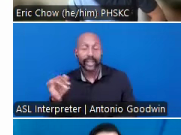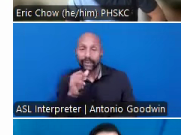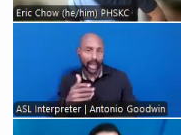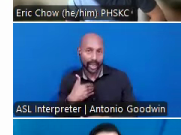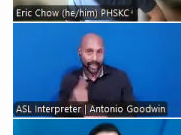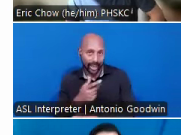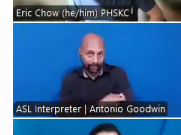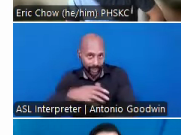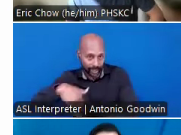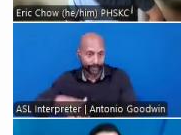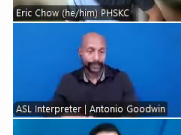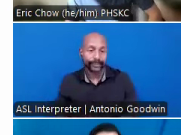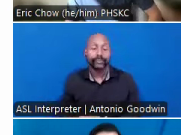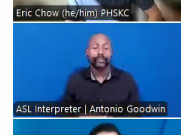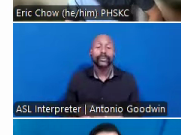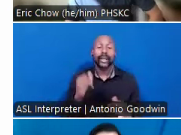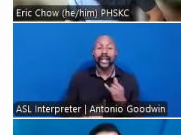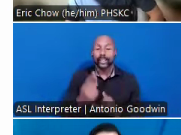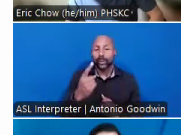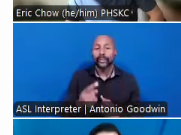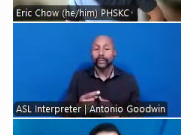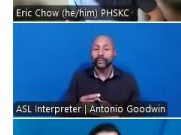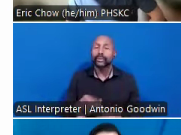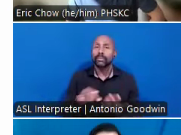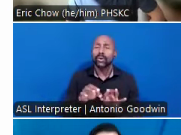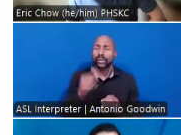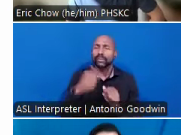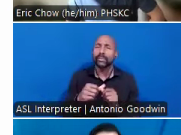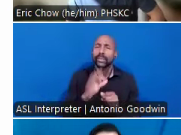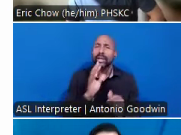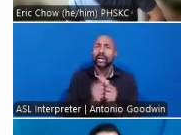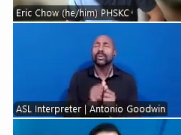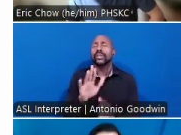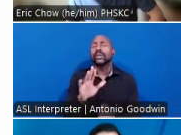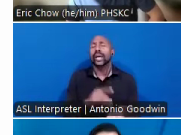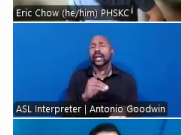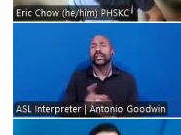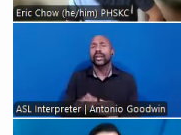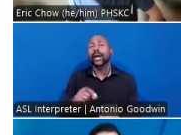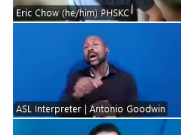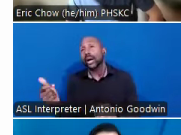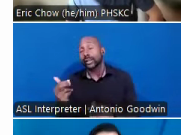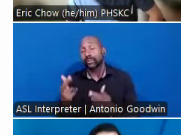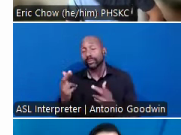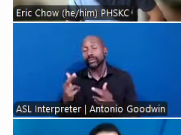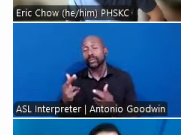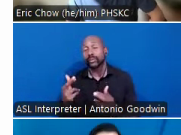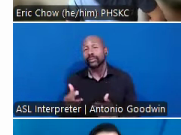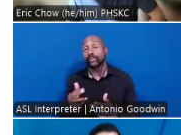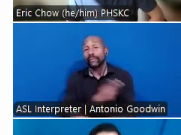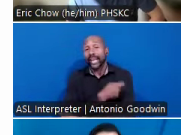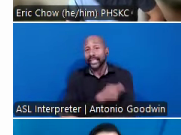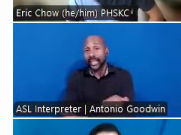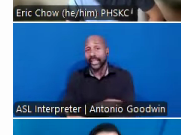to be getting all these other vaccines, talking to your doctor about other vaccines that are recommended for you based on your age and underlying